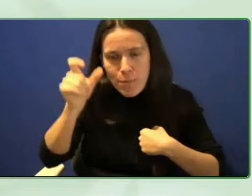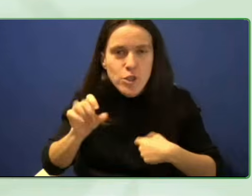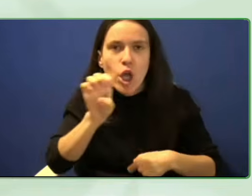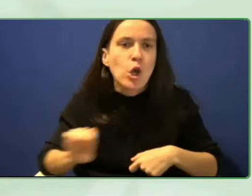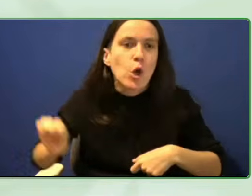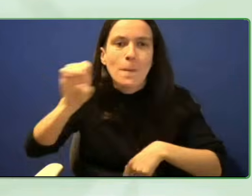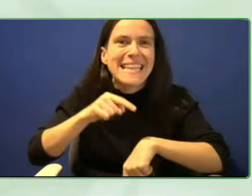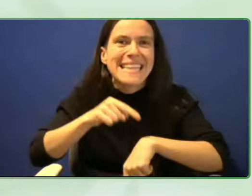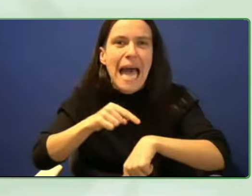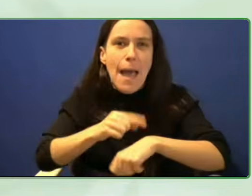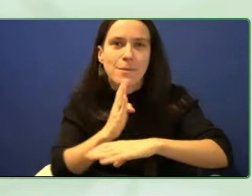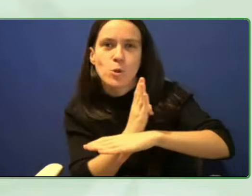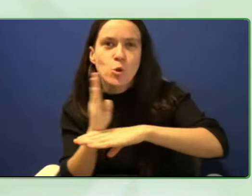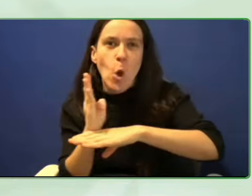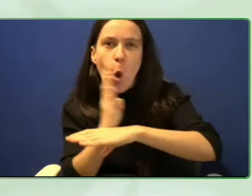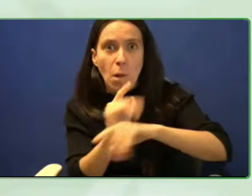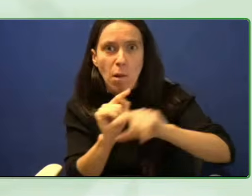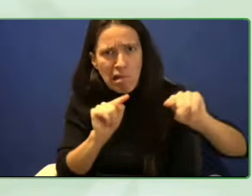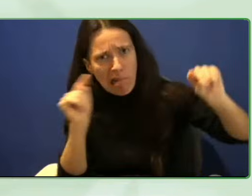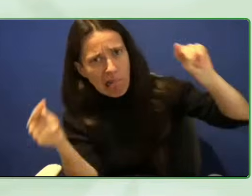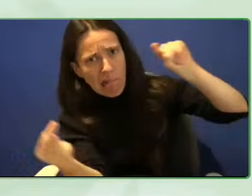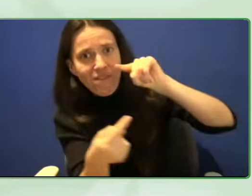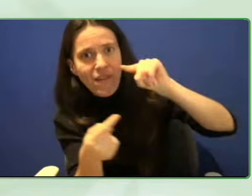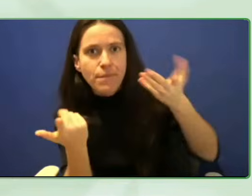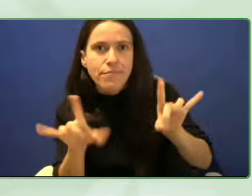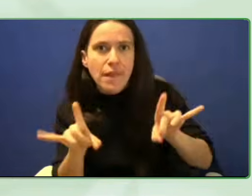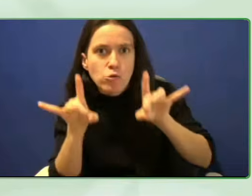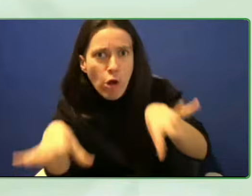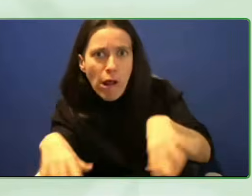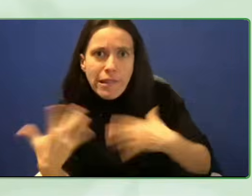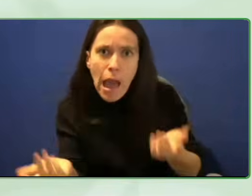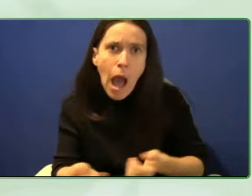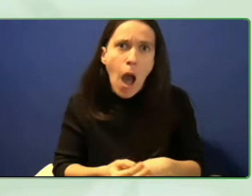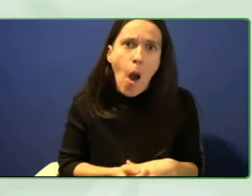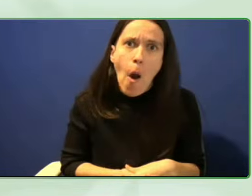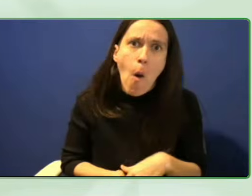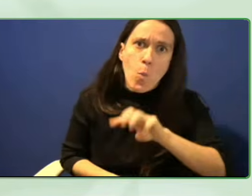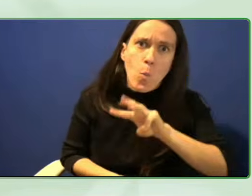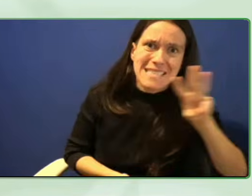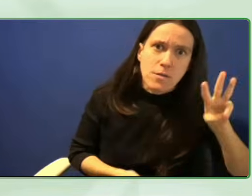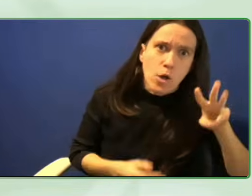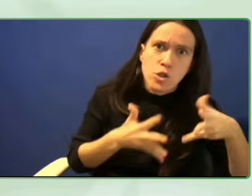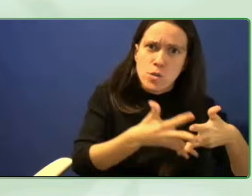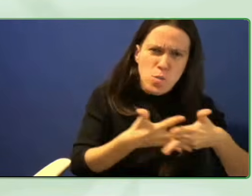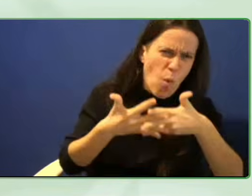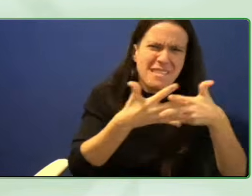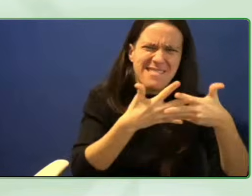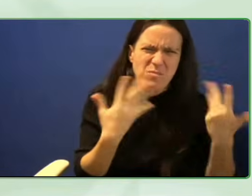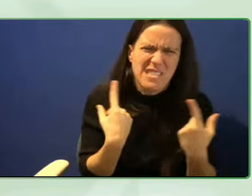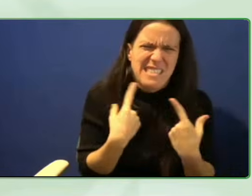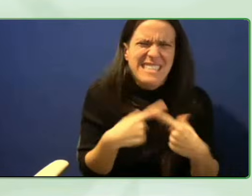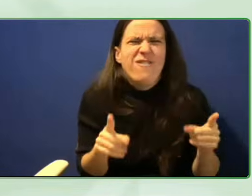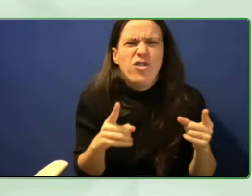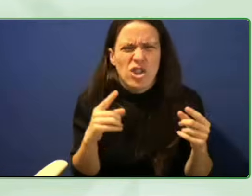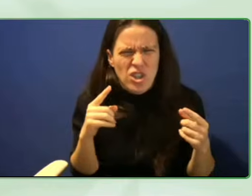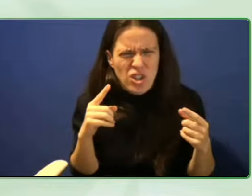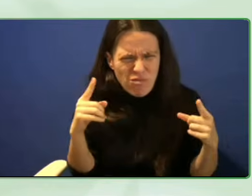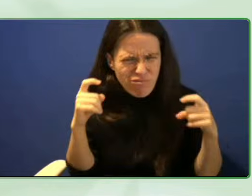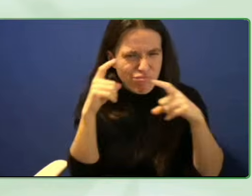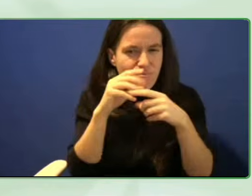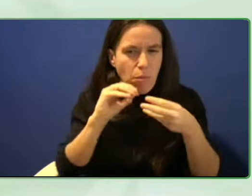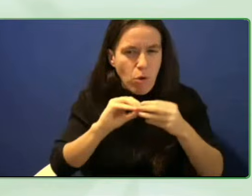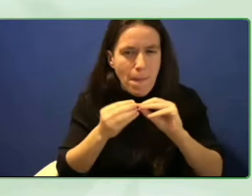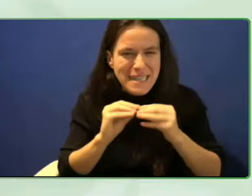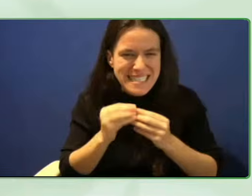to Australia or West Coast US, that starts getting problematic with sleep. Yes. Who needs